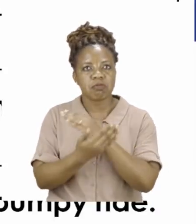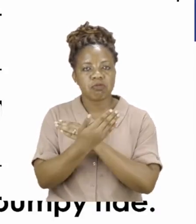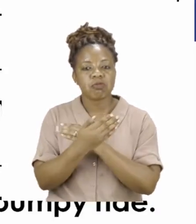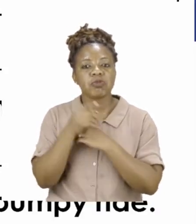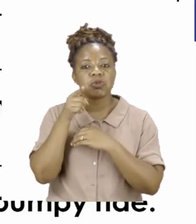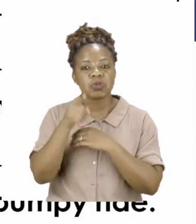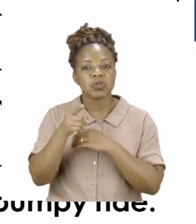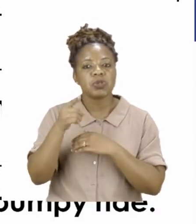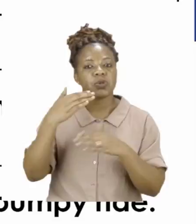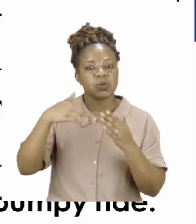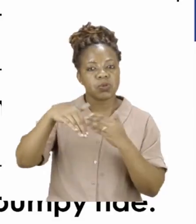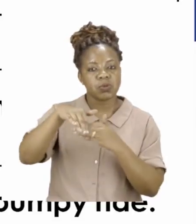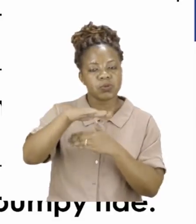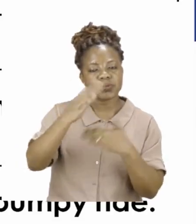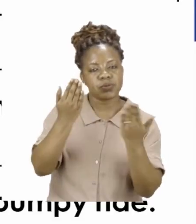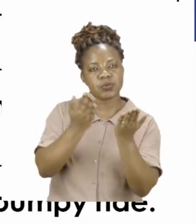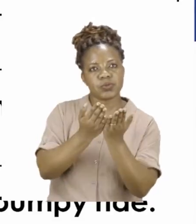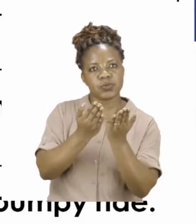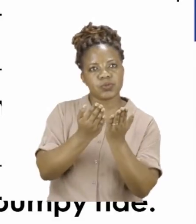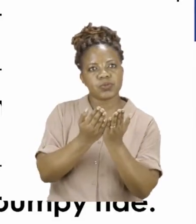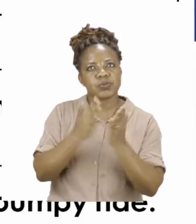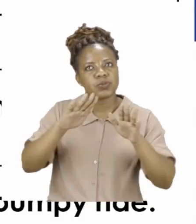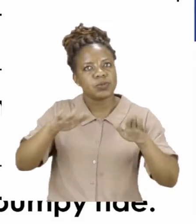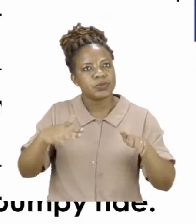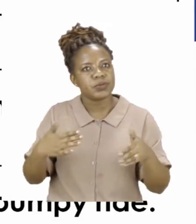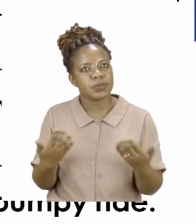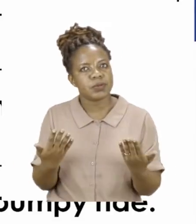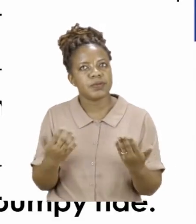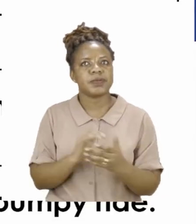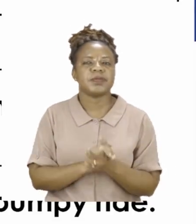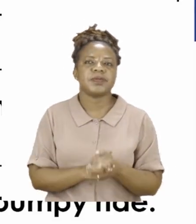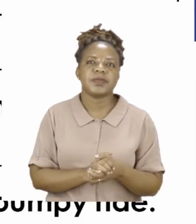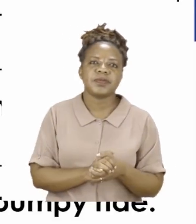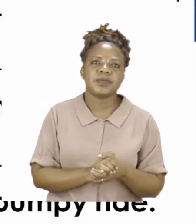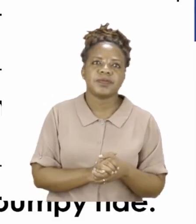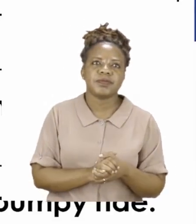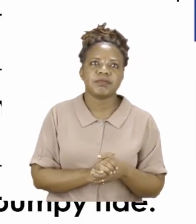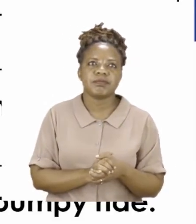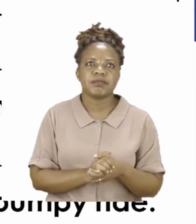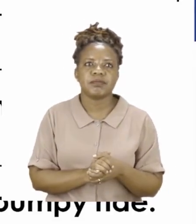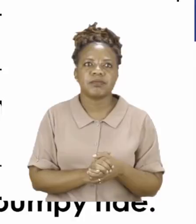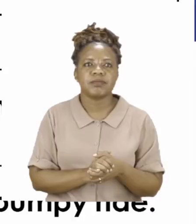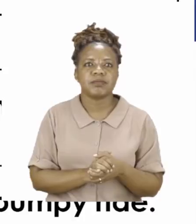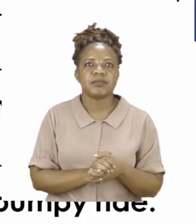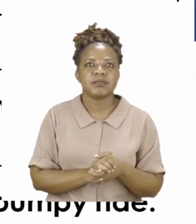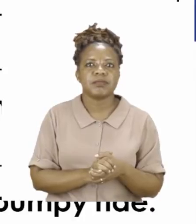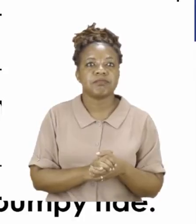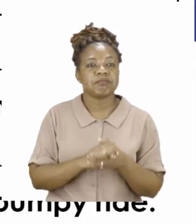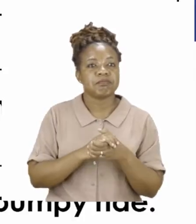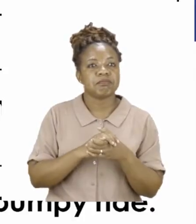So these are the questions that we have been given for our comprehension passage. Number